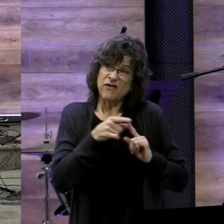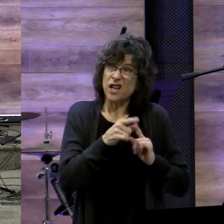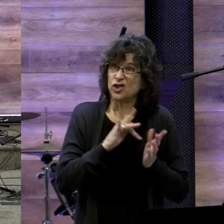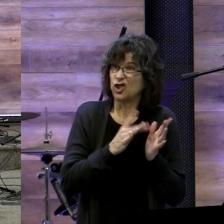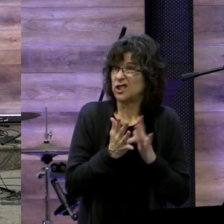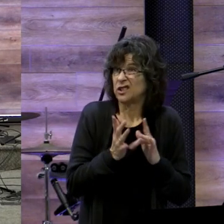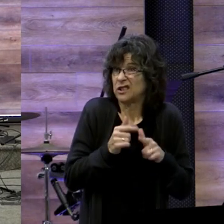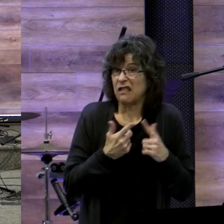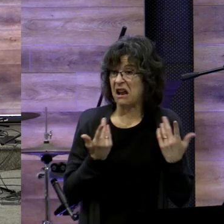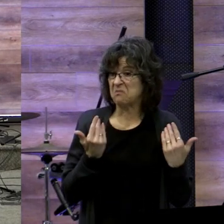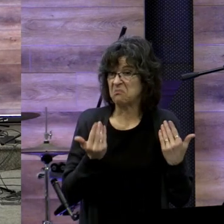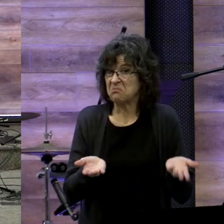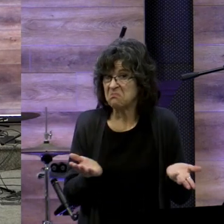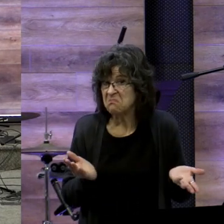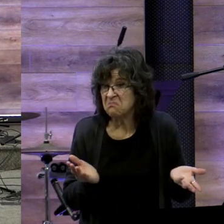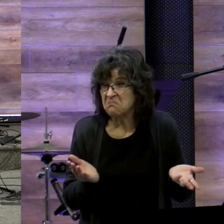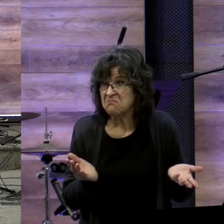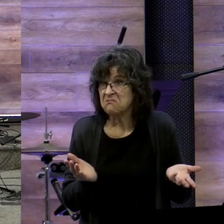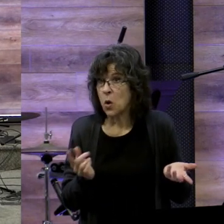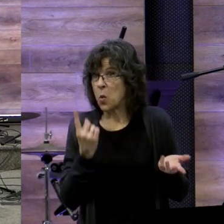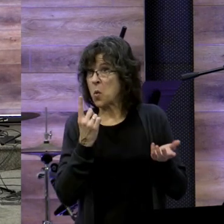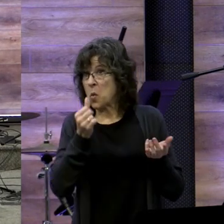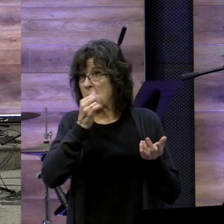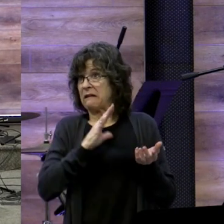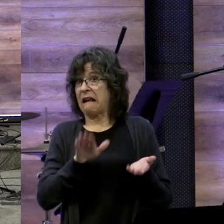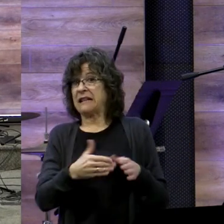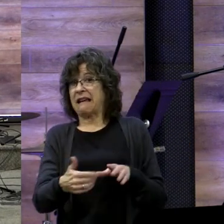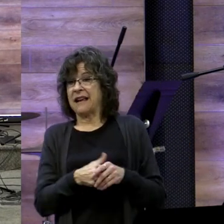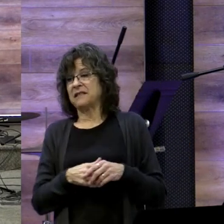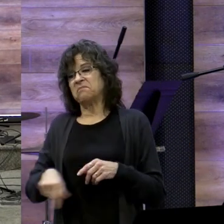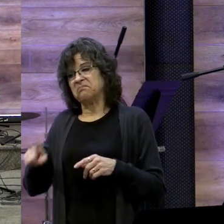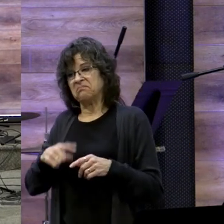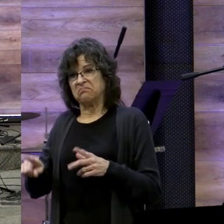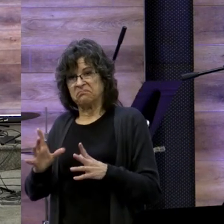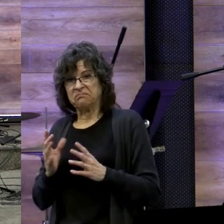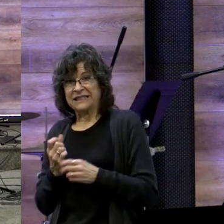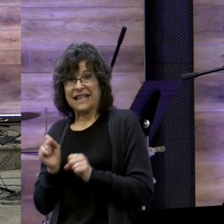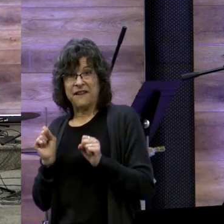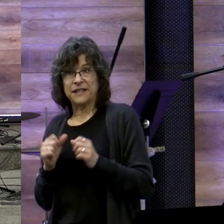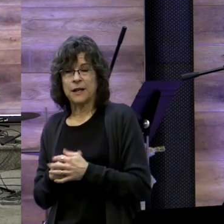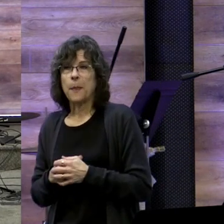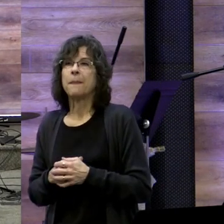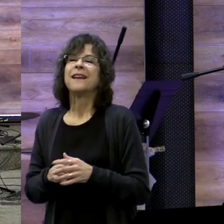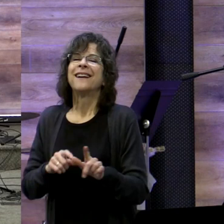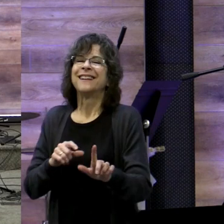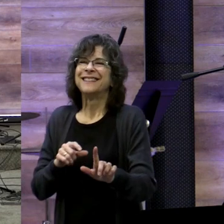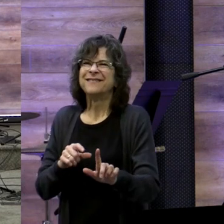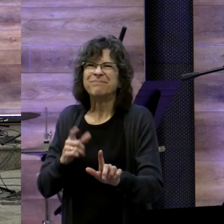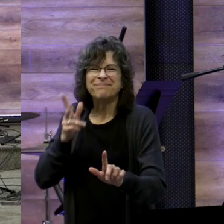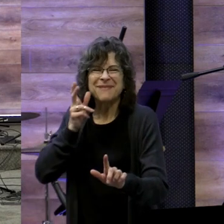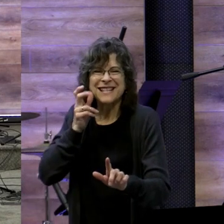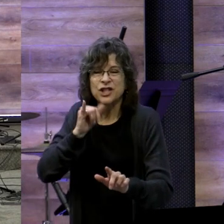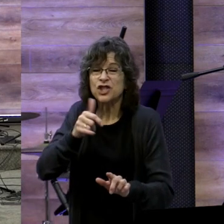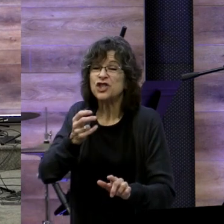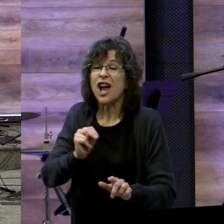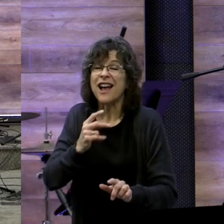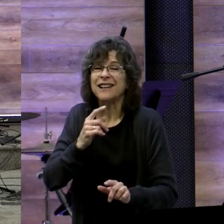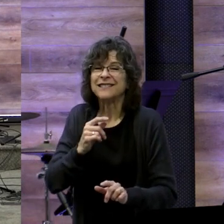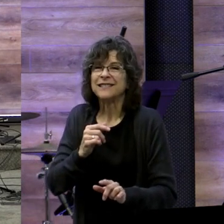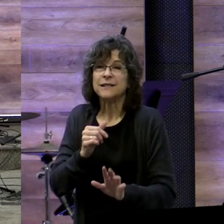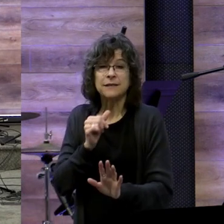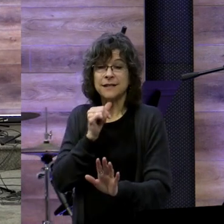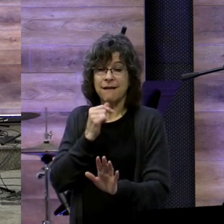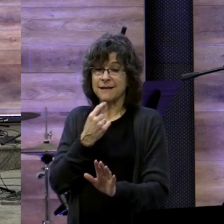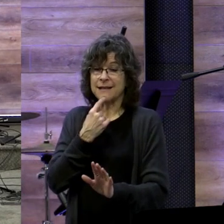Now, irony of ironies. Listen to John's editorial comment here in verse 51. He did not say this of his